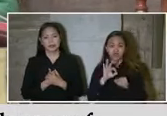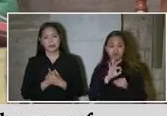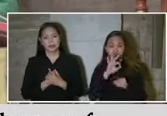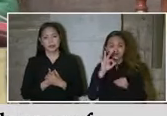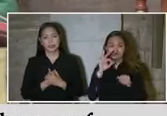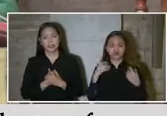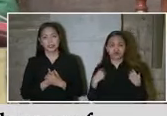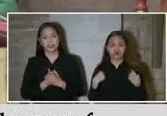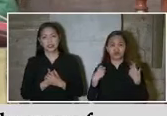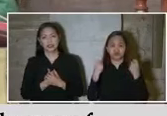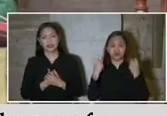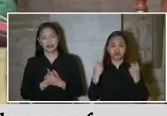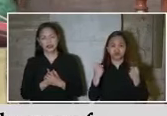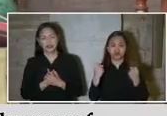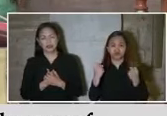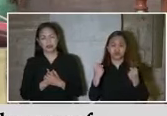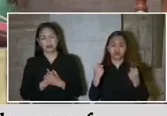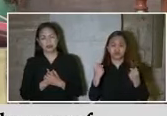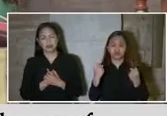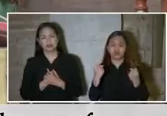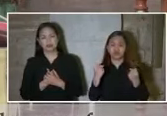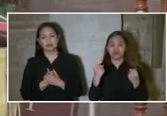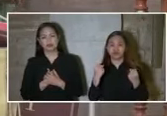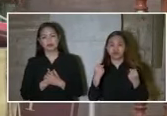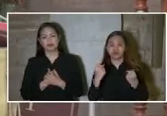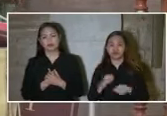my soul shall be healed.